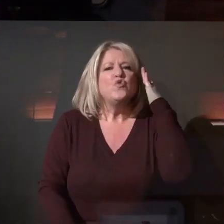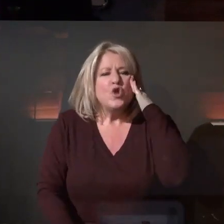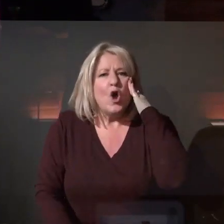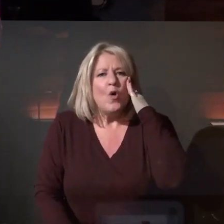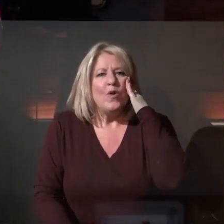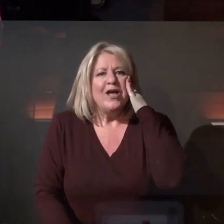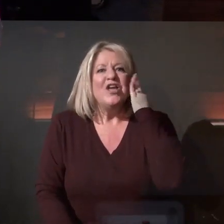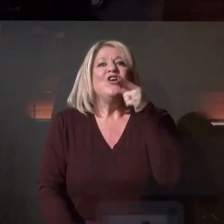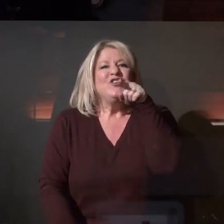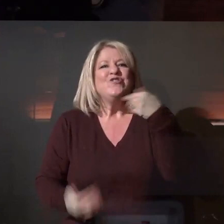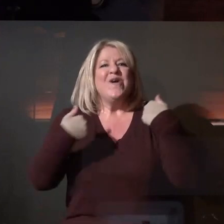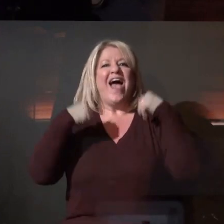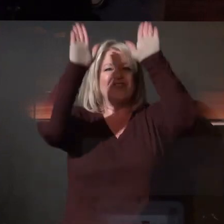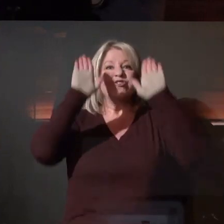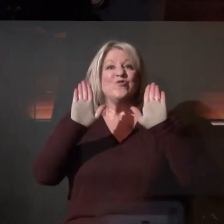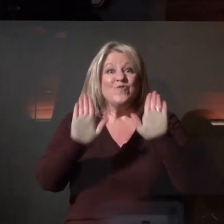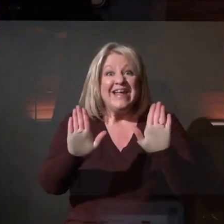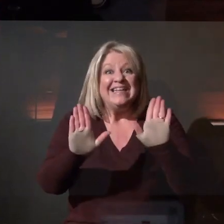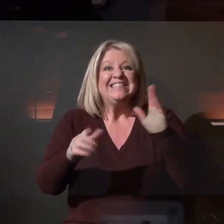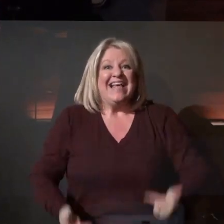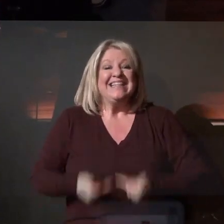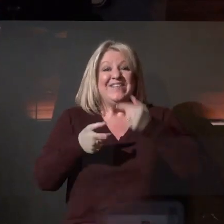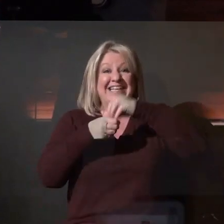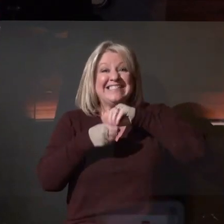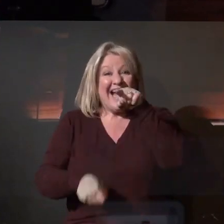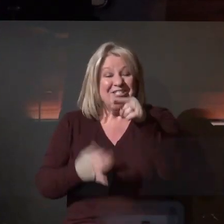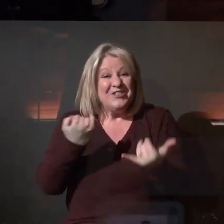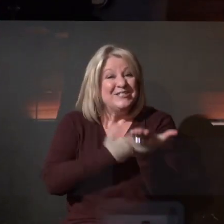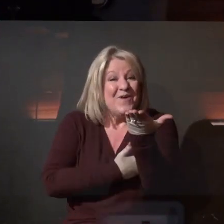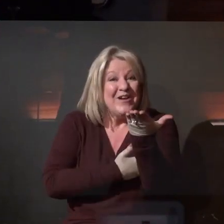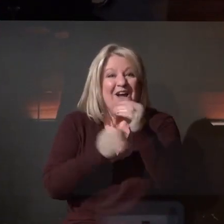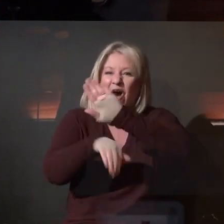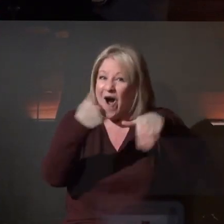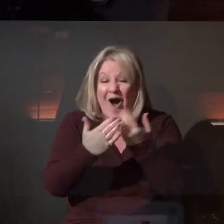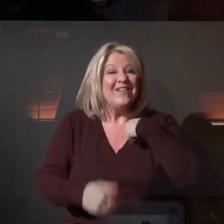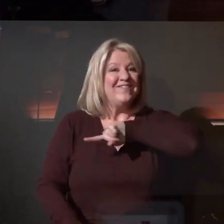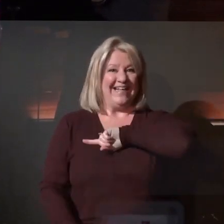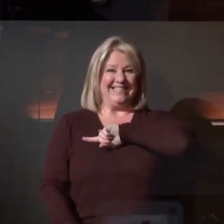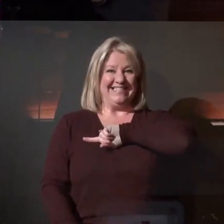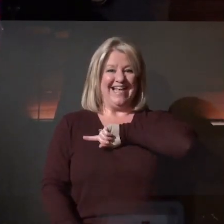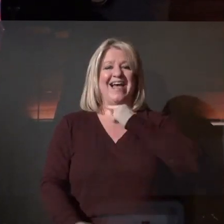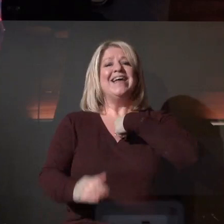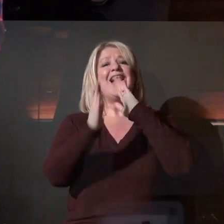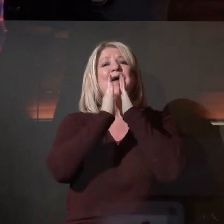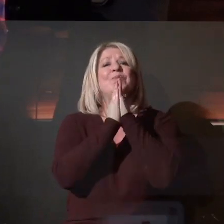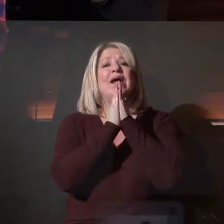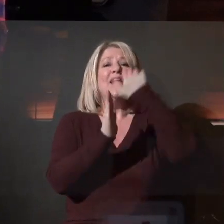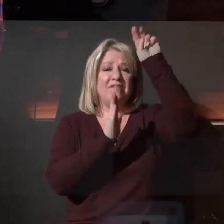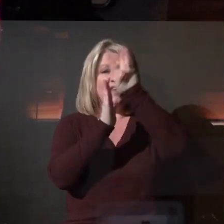literally have greatness living inside of you this morning? We all have greatness in us. And I just pray that his